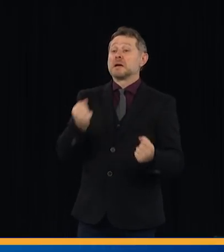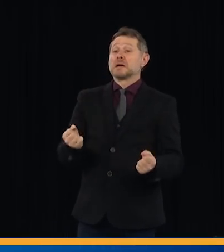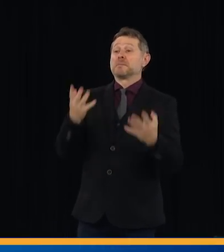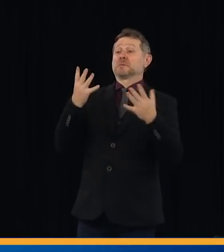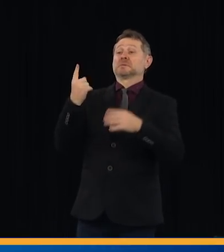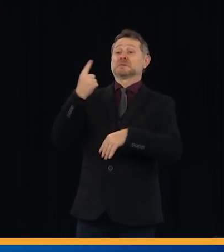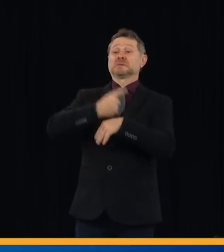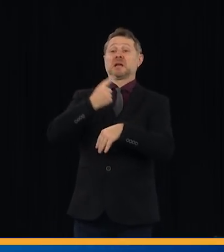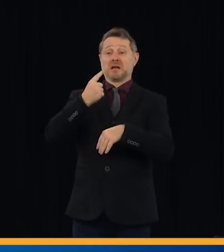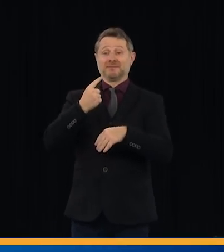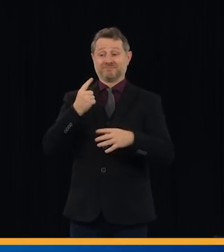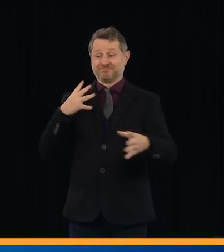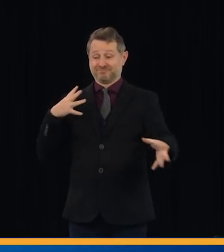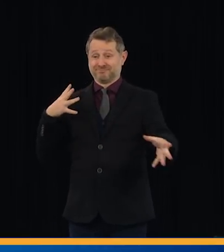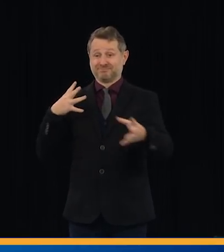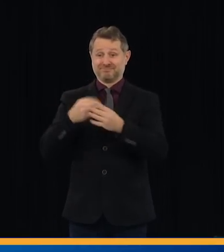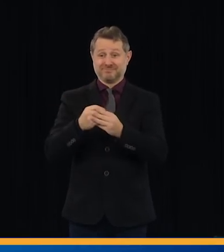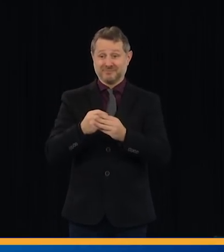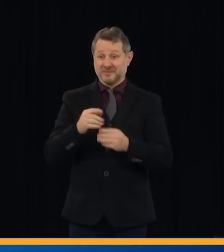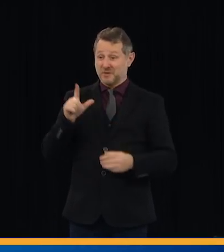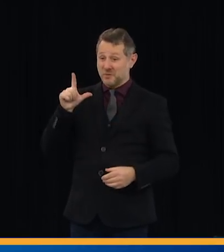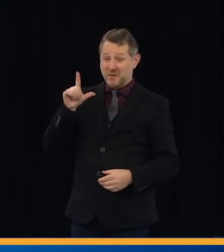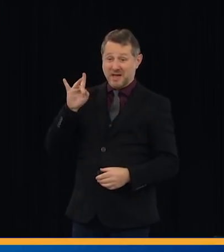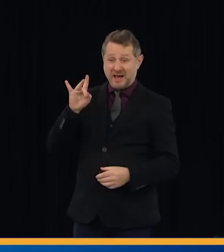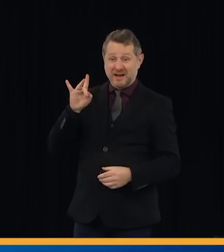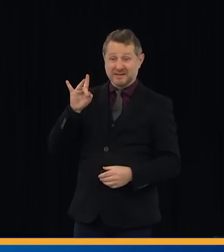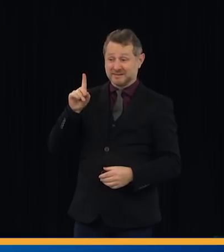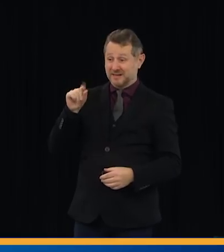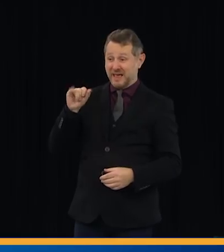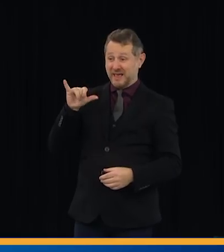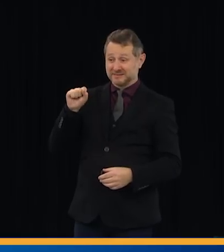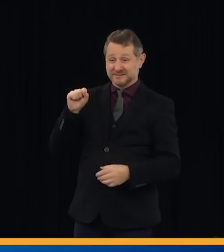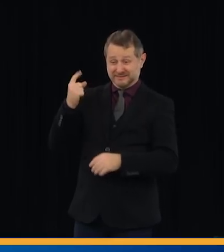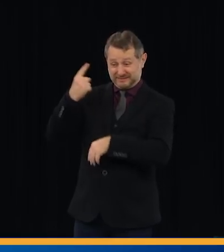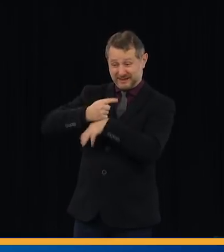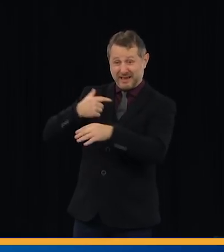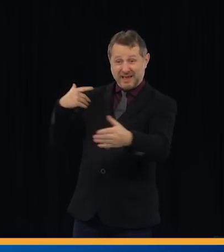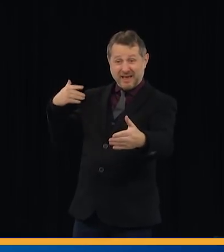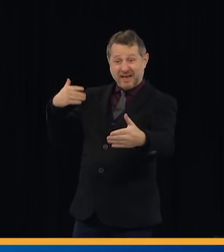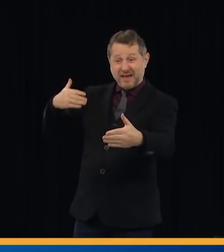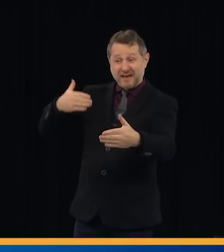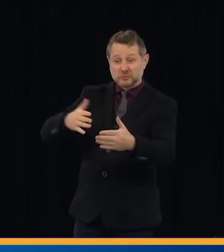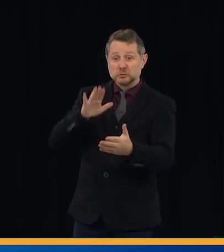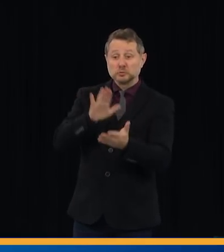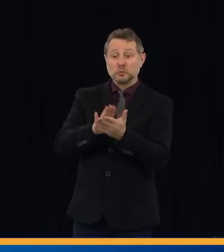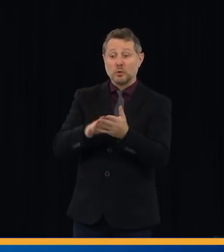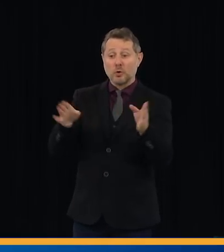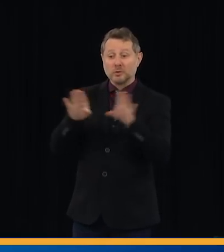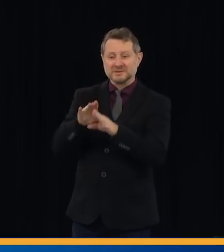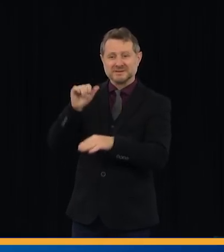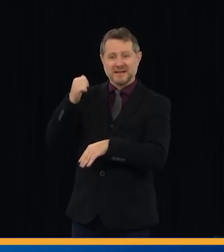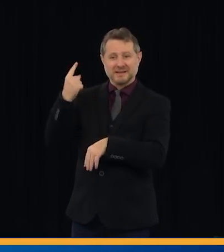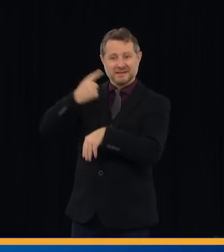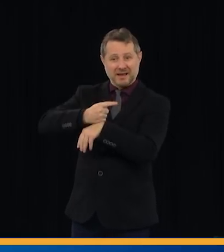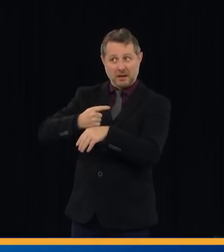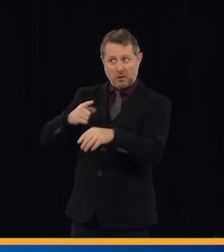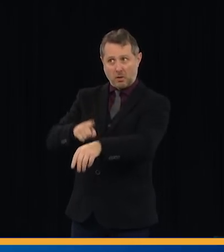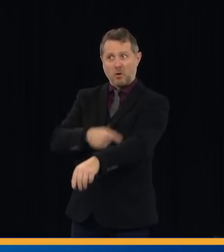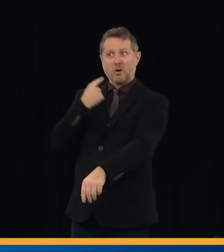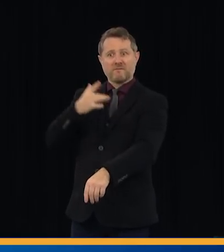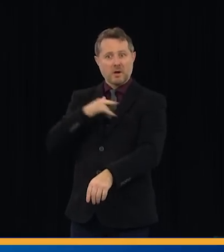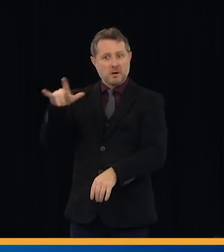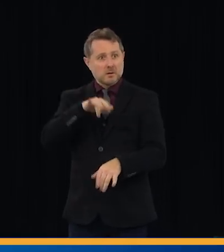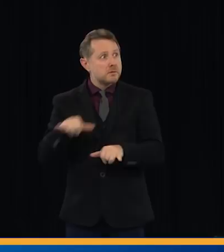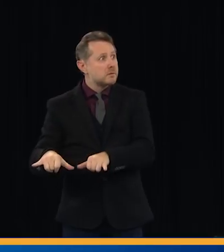been going on, only 28 days. Schools closed only 10 days, feels like a lifetime. This is